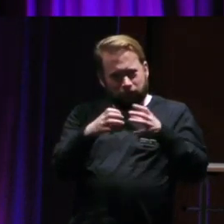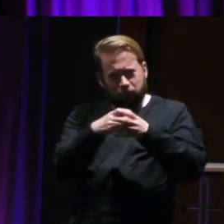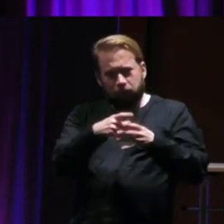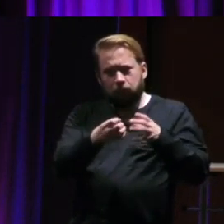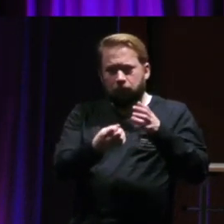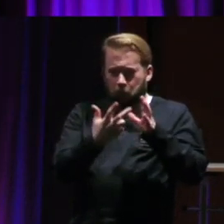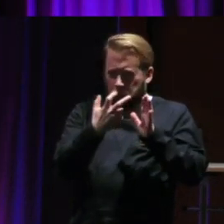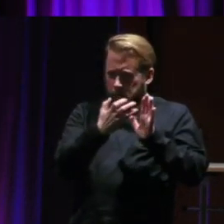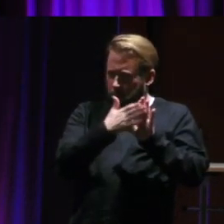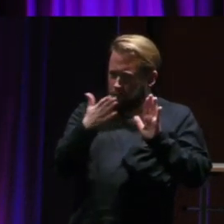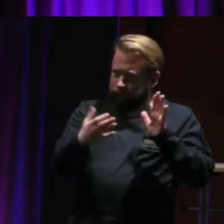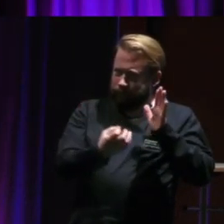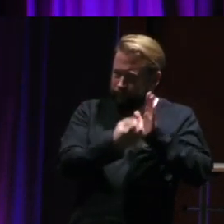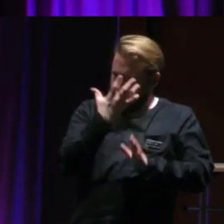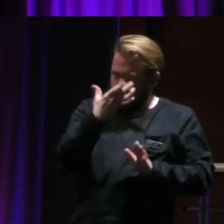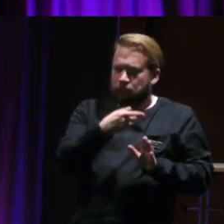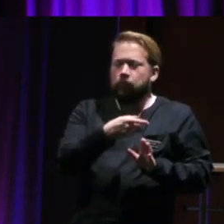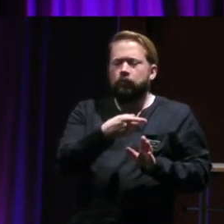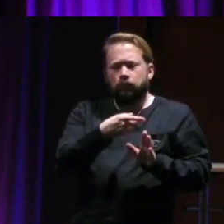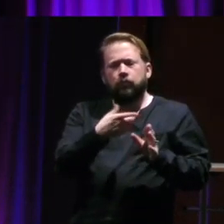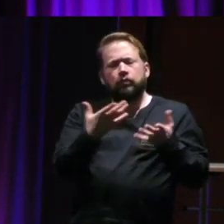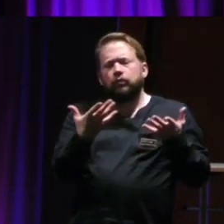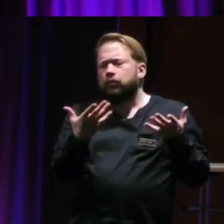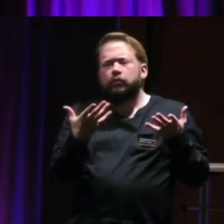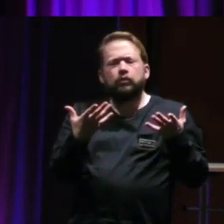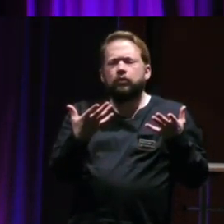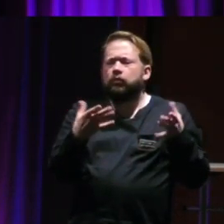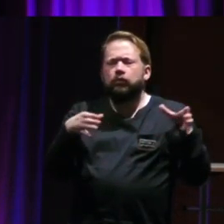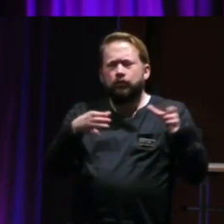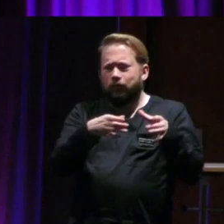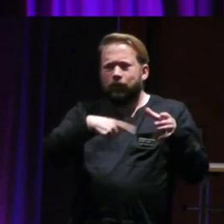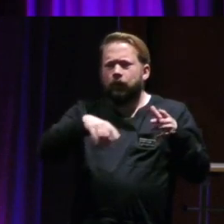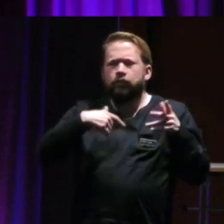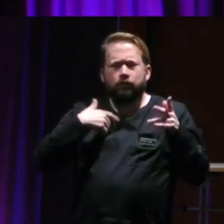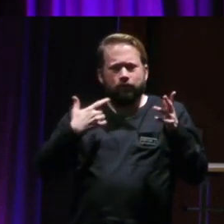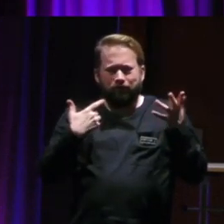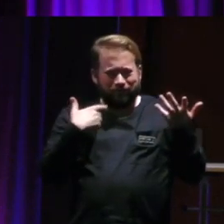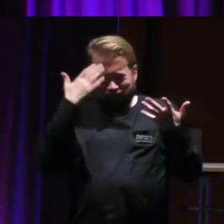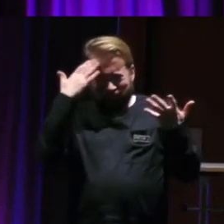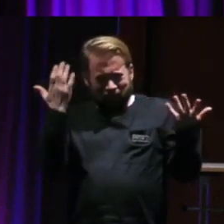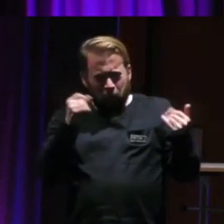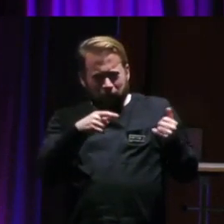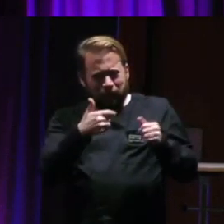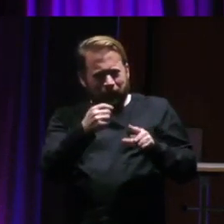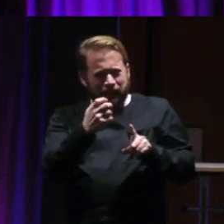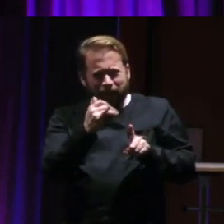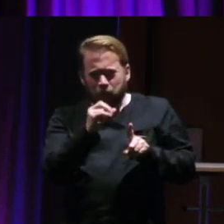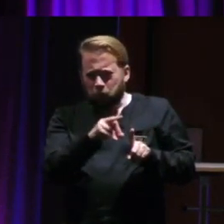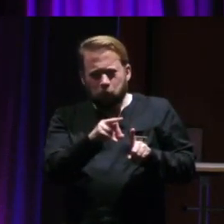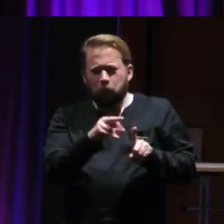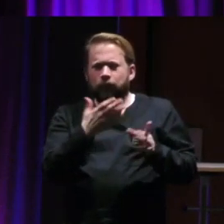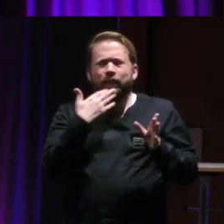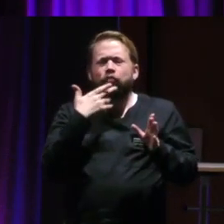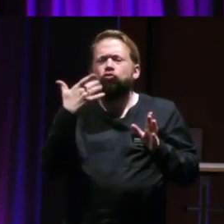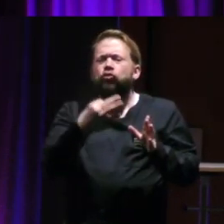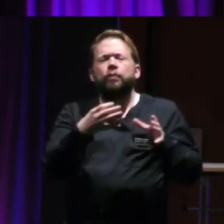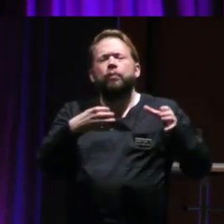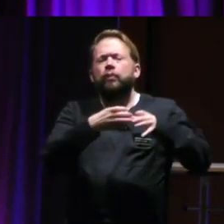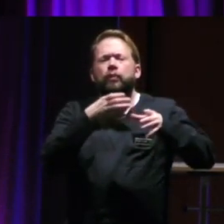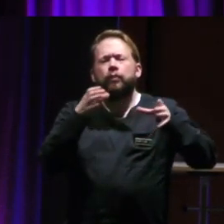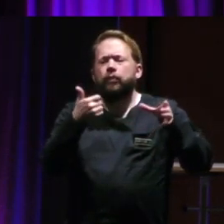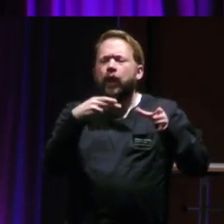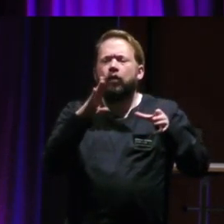And can you, for those who don't know anything about Televisor in Sweden, what kind of band are you? Would you just, for